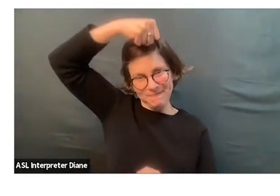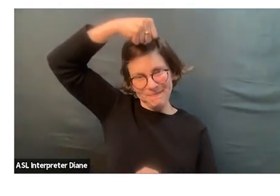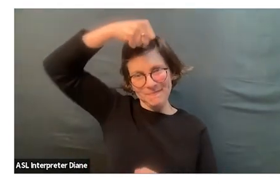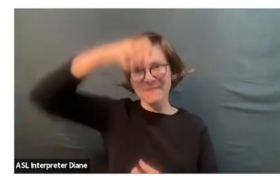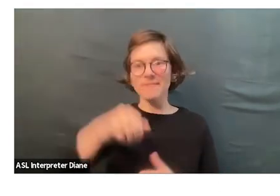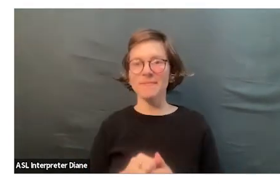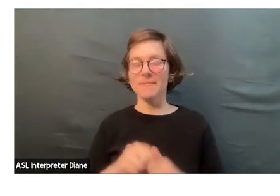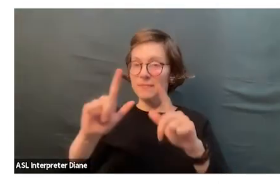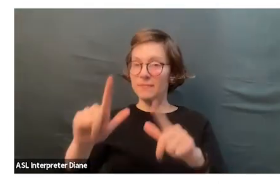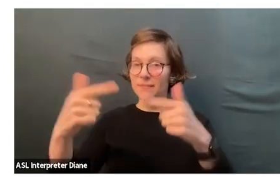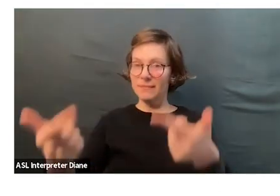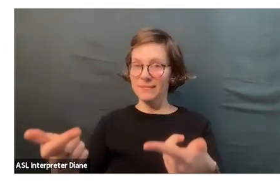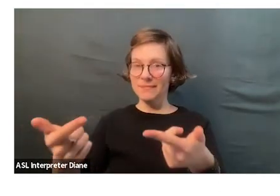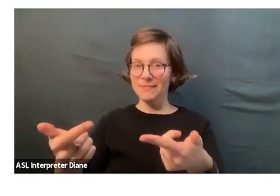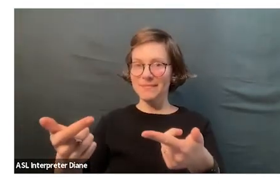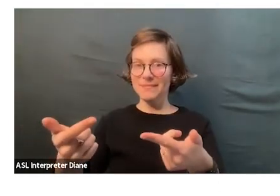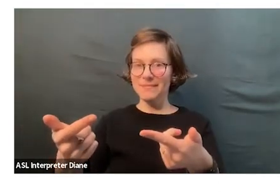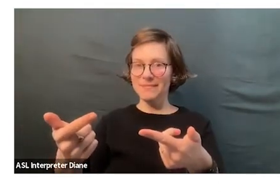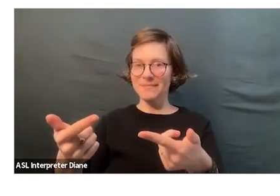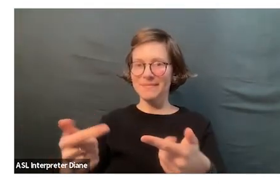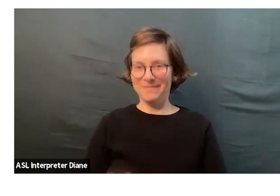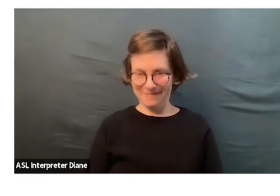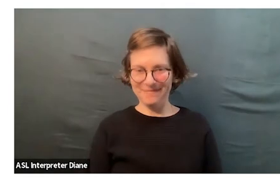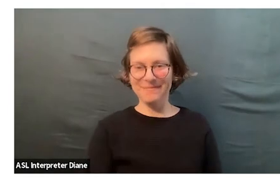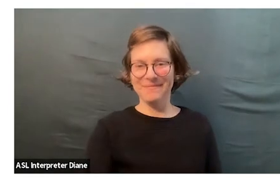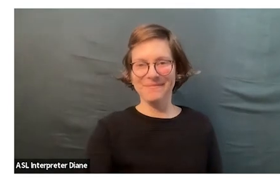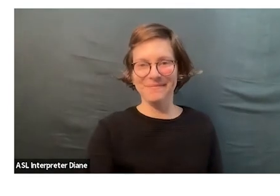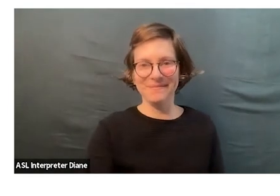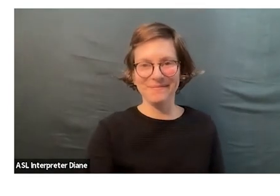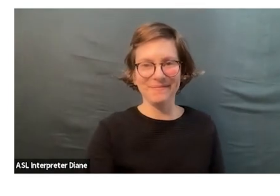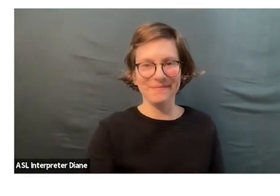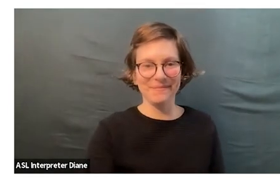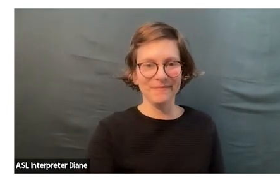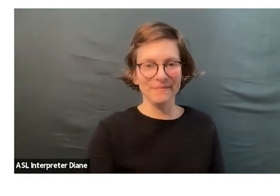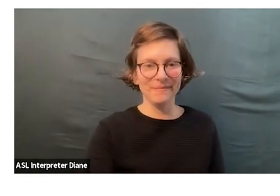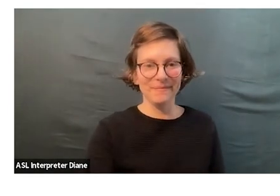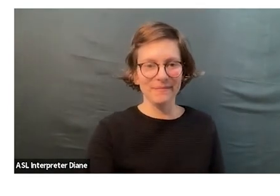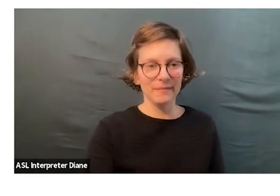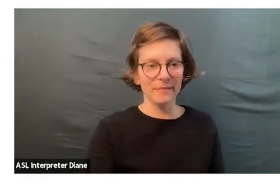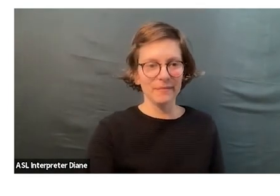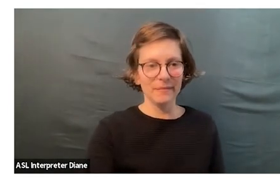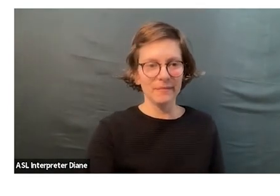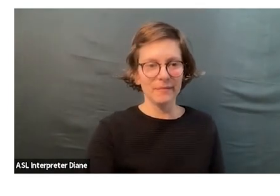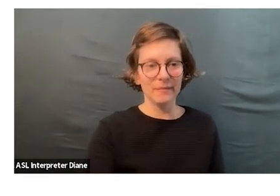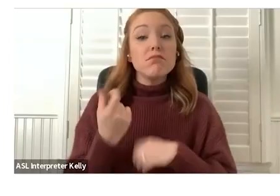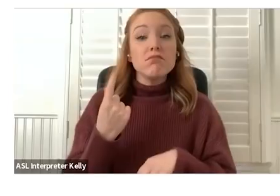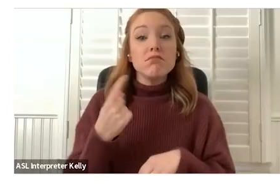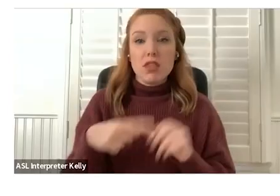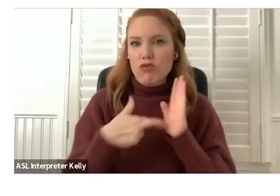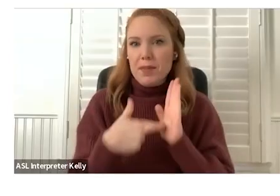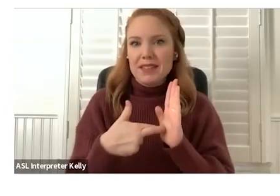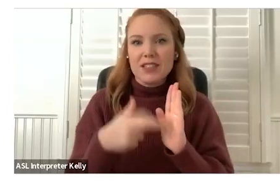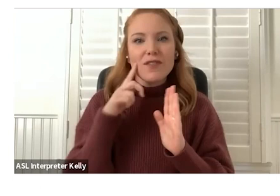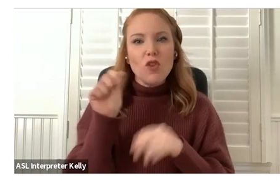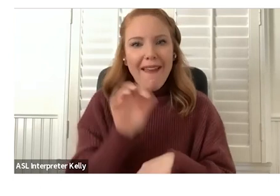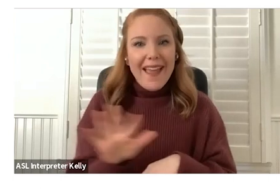stereotyped way that has cliches and stereotypes that embody a colonialist attitude. And we owe the second definition, which was